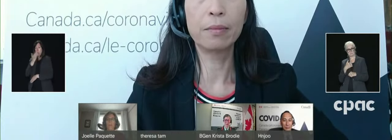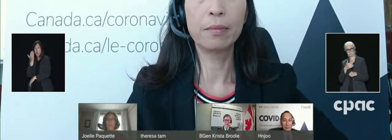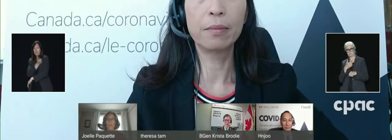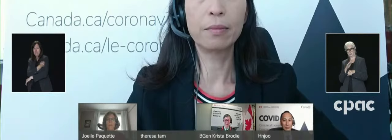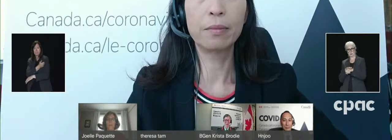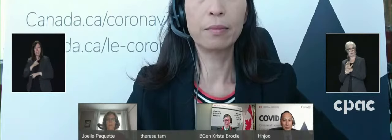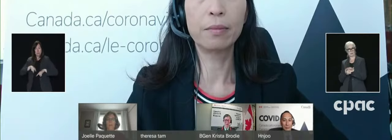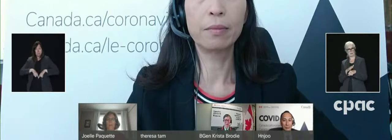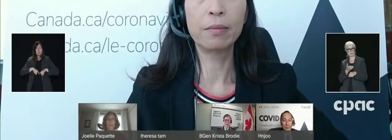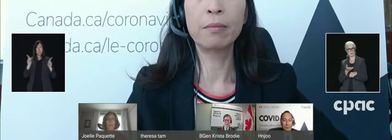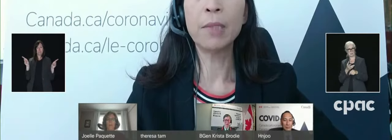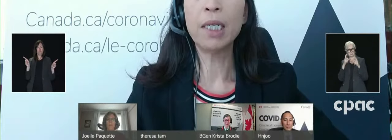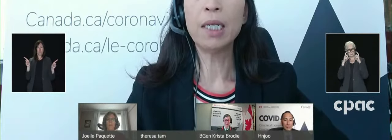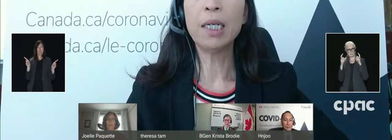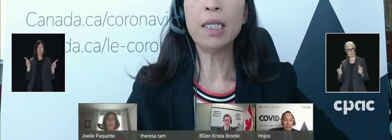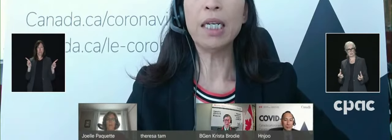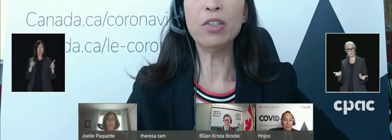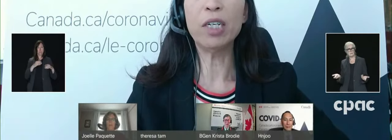vaccinated?